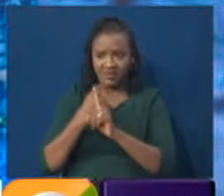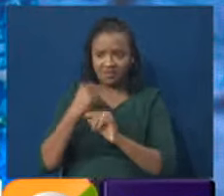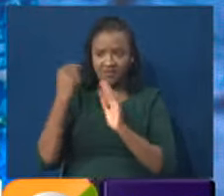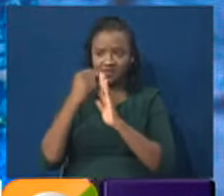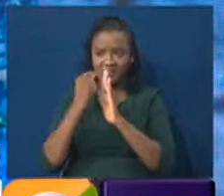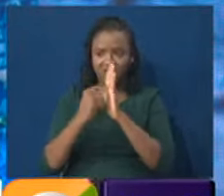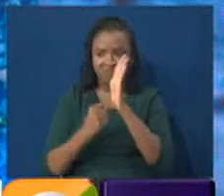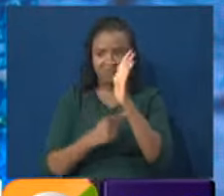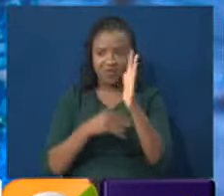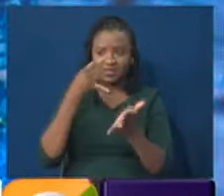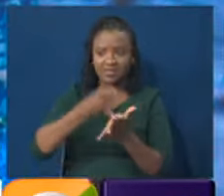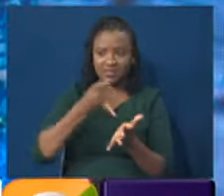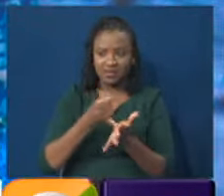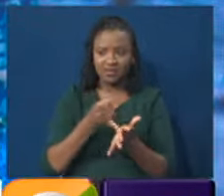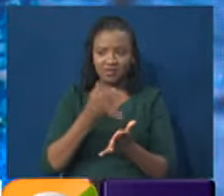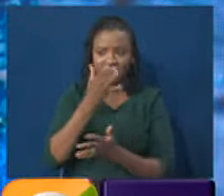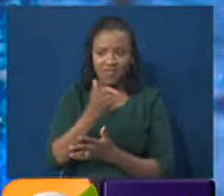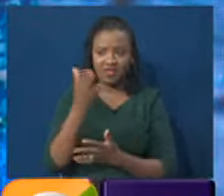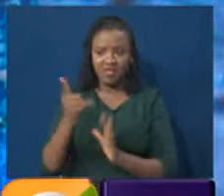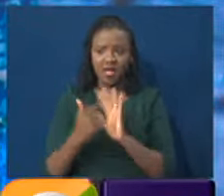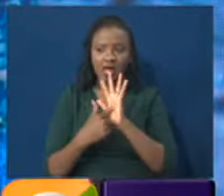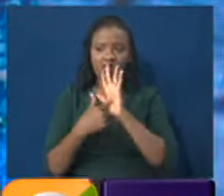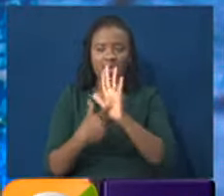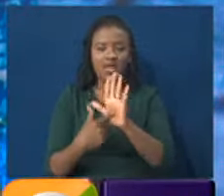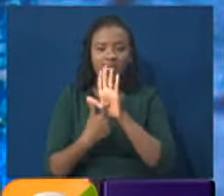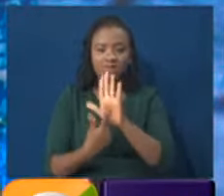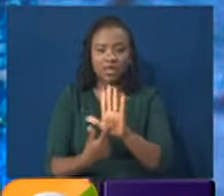One is, I think